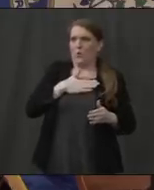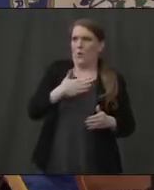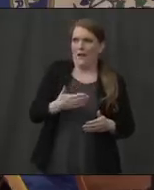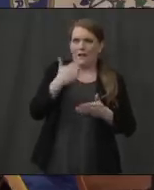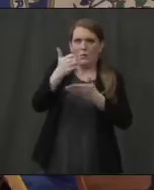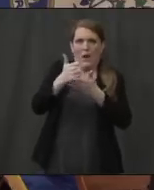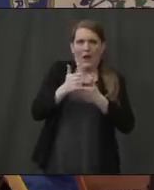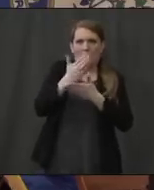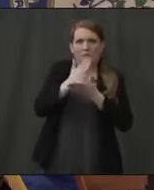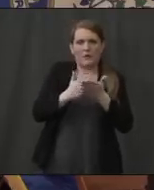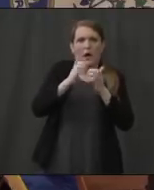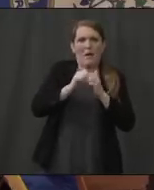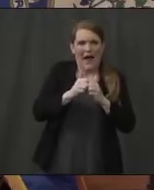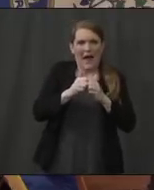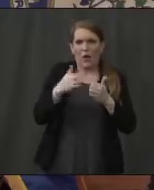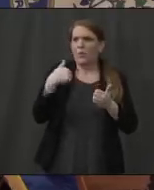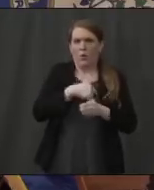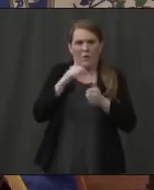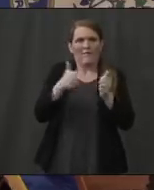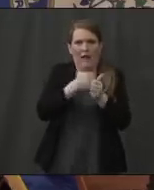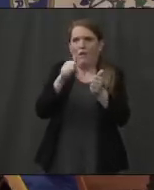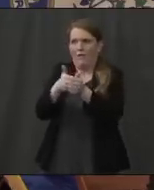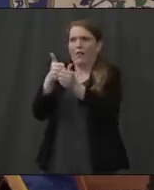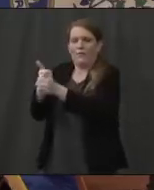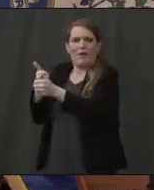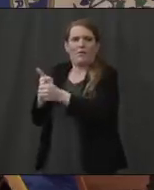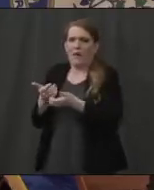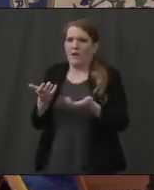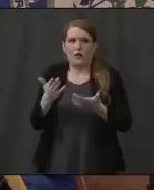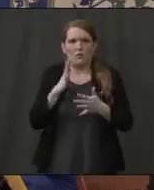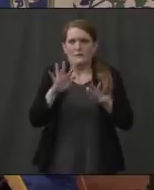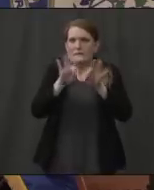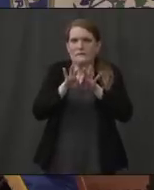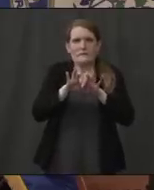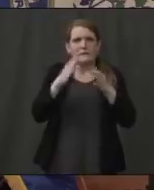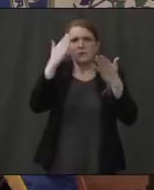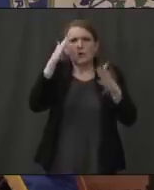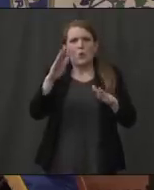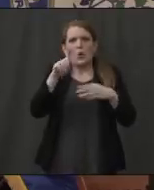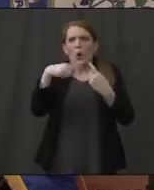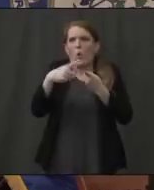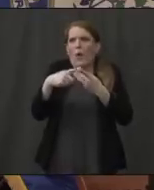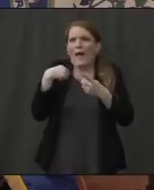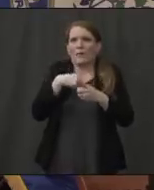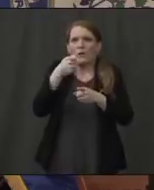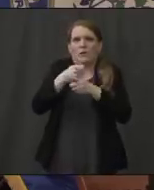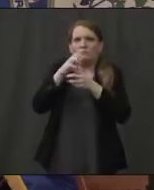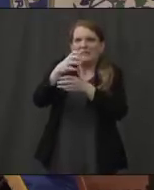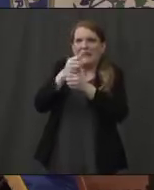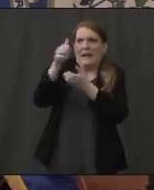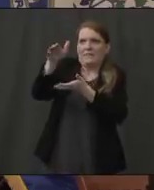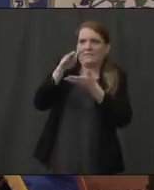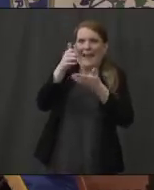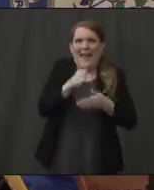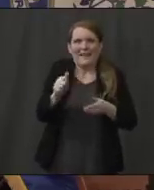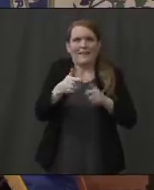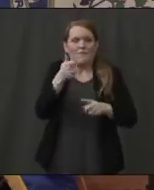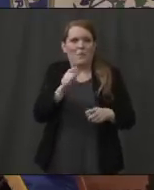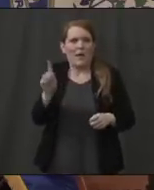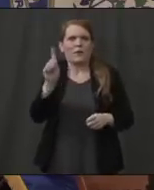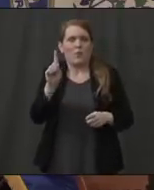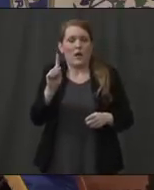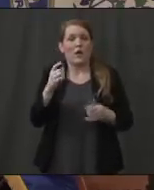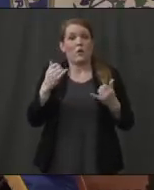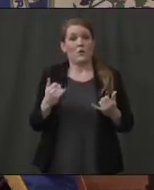you, and follow those up. Because, we don't know where we're going to be. Right now, we believe at the New Haven